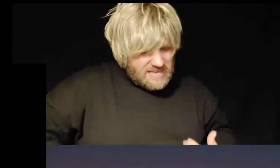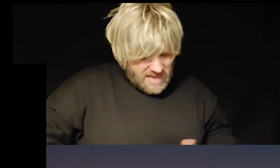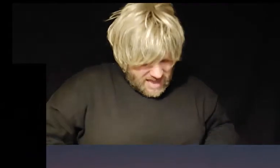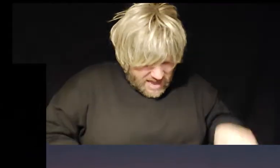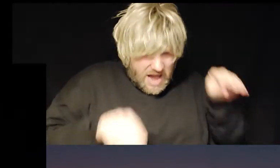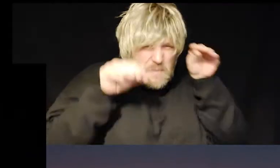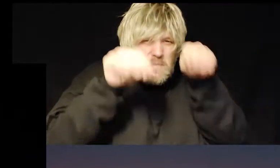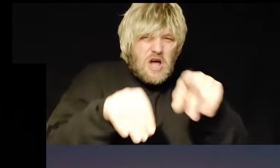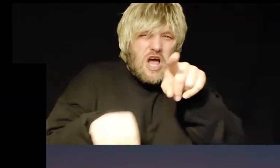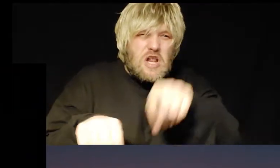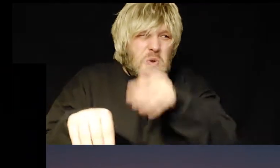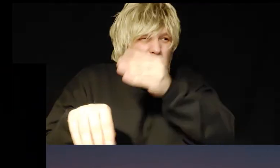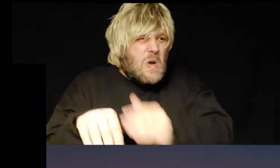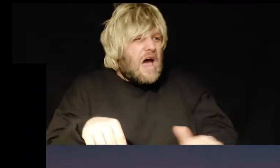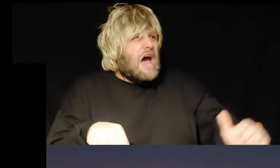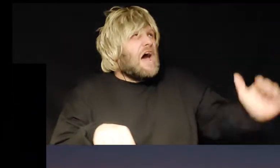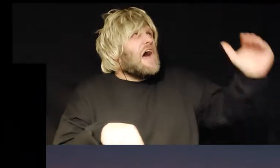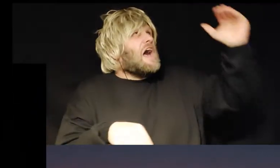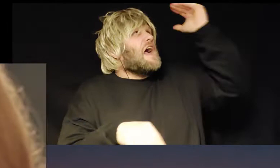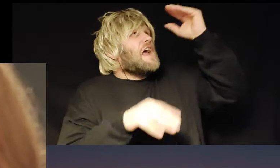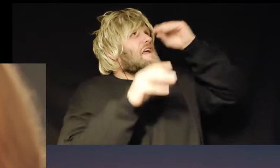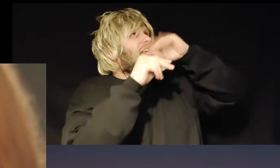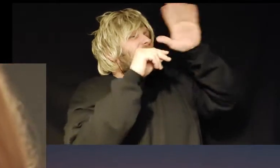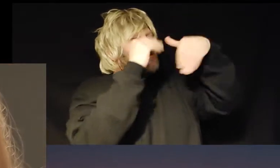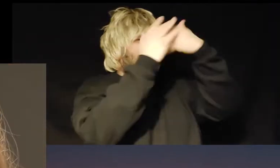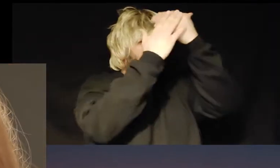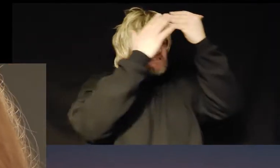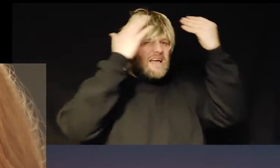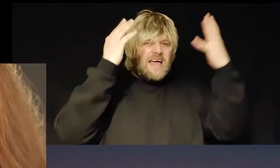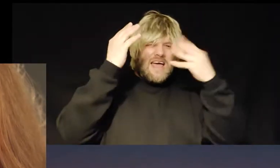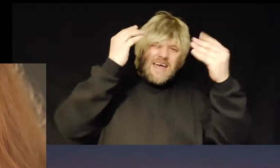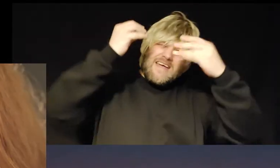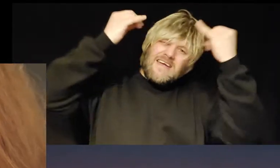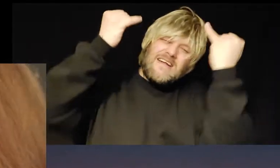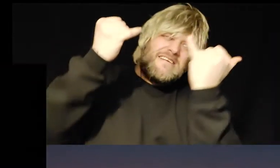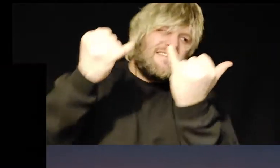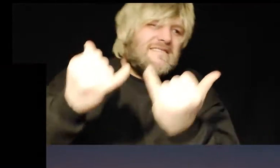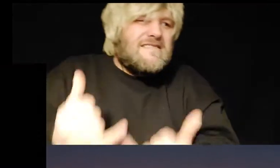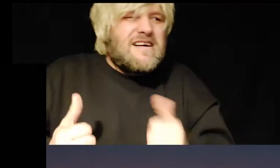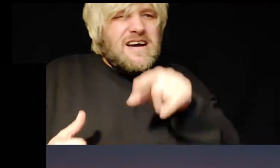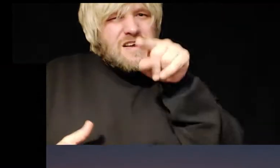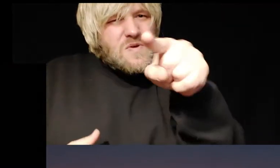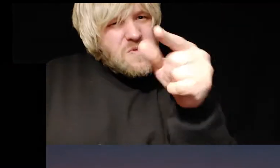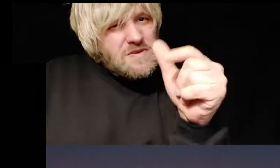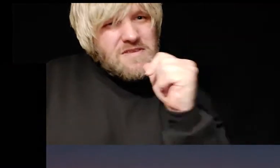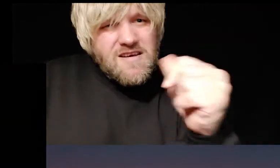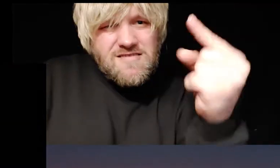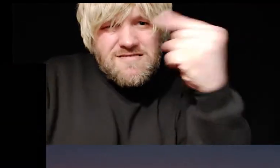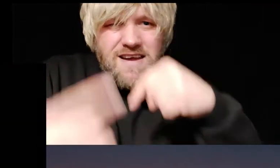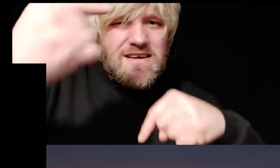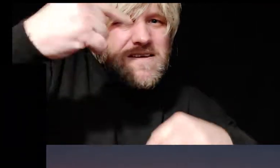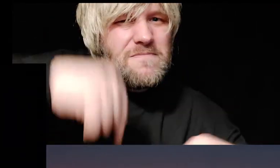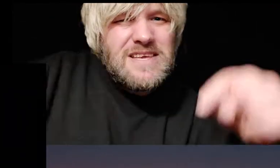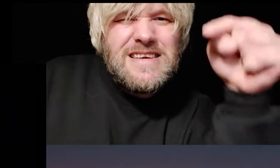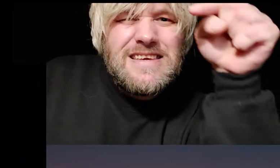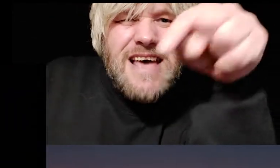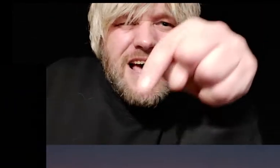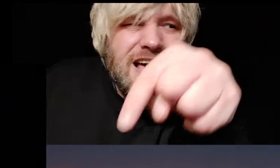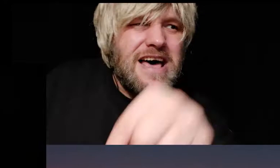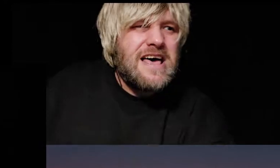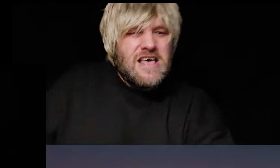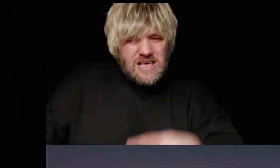I put you high up in the sky and now you're not coming